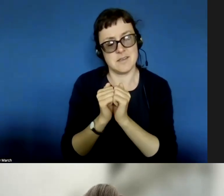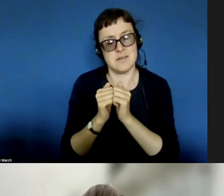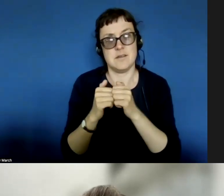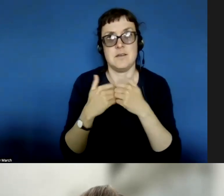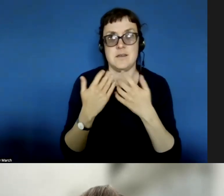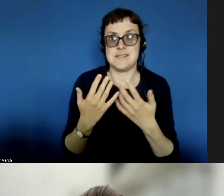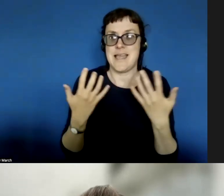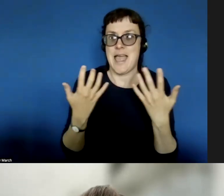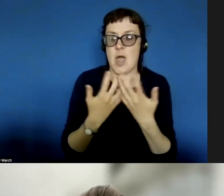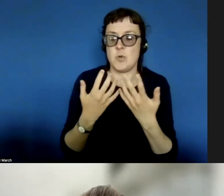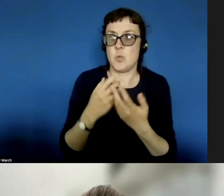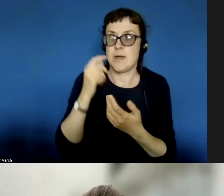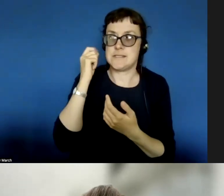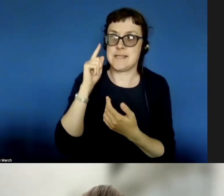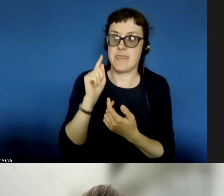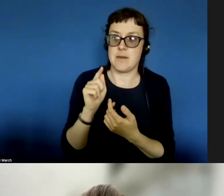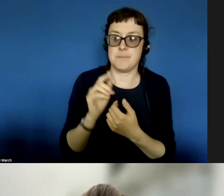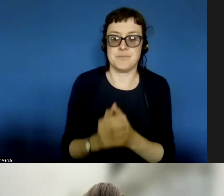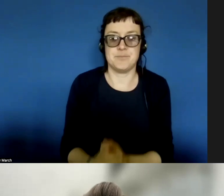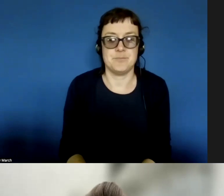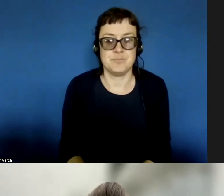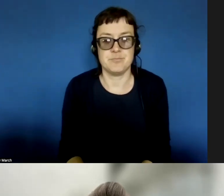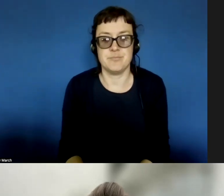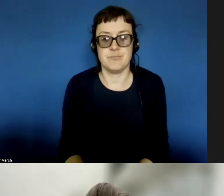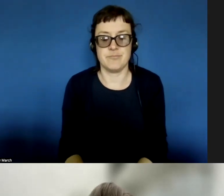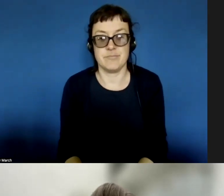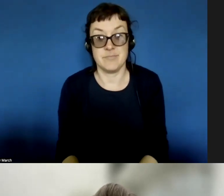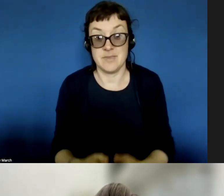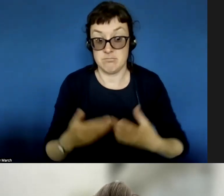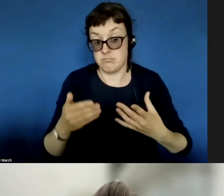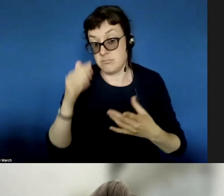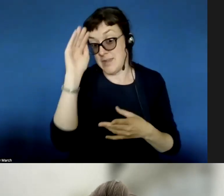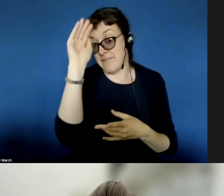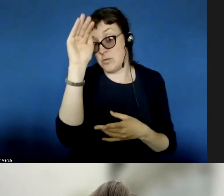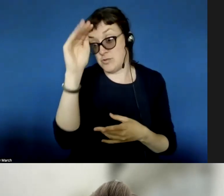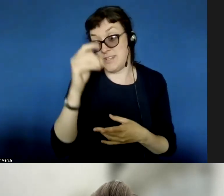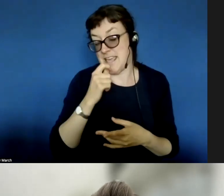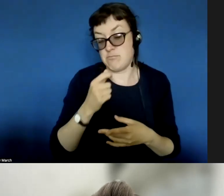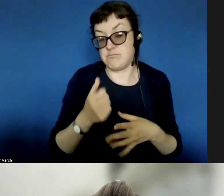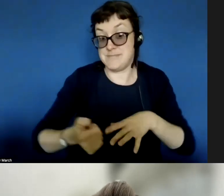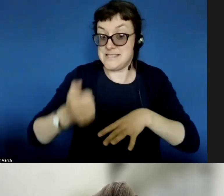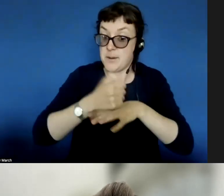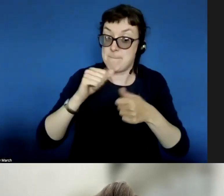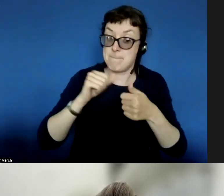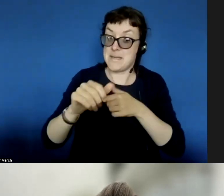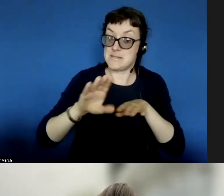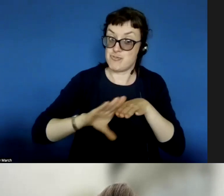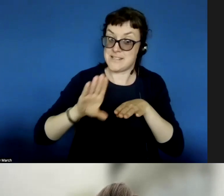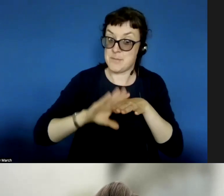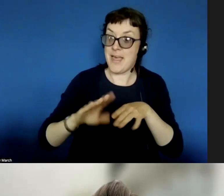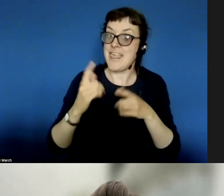you get your head around that, you know? Going forward, you can set best practice, but how do you deal